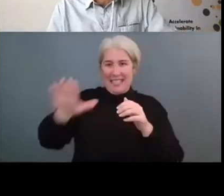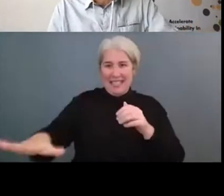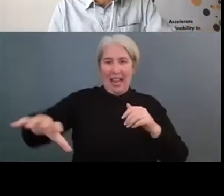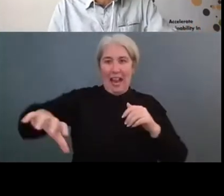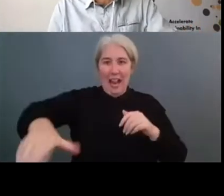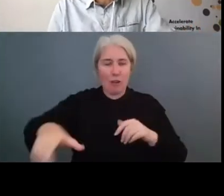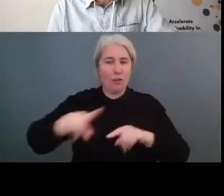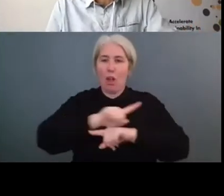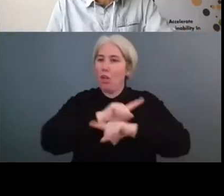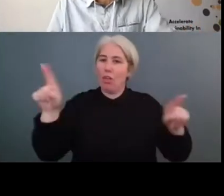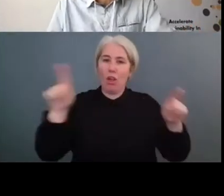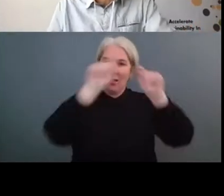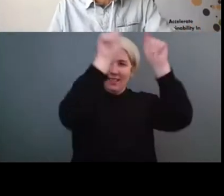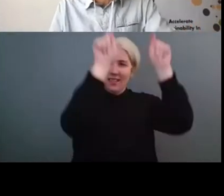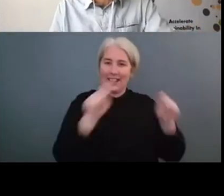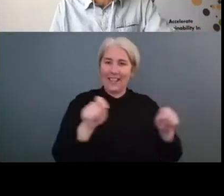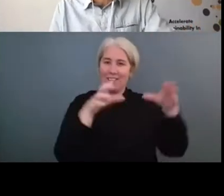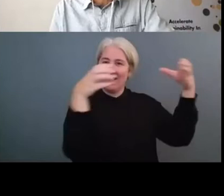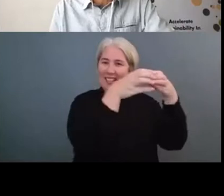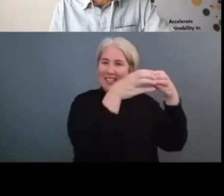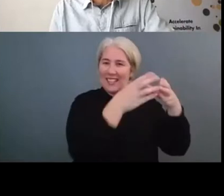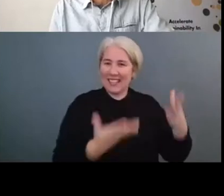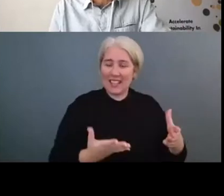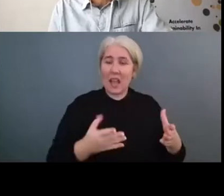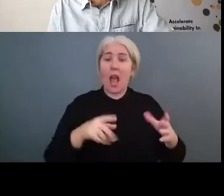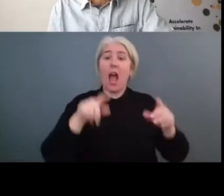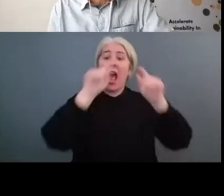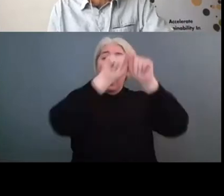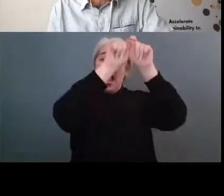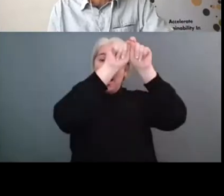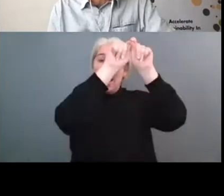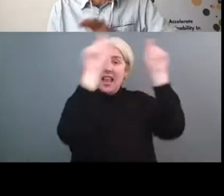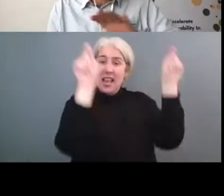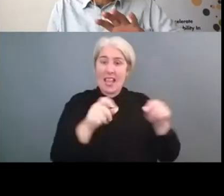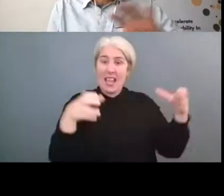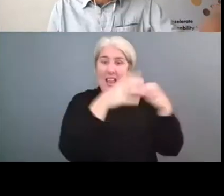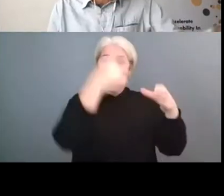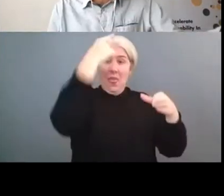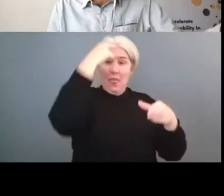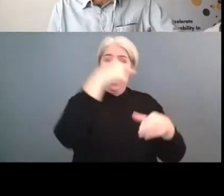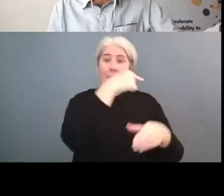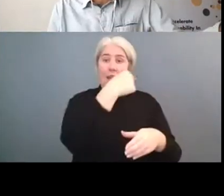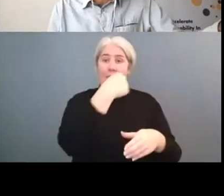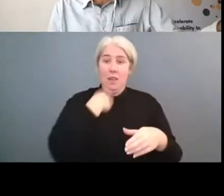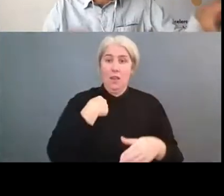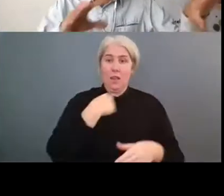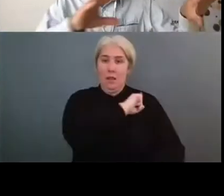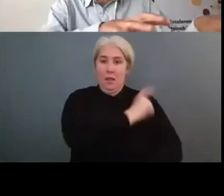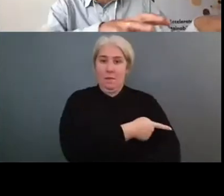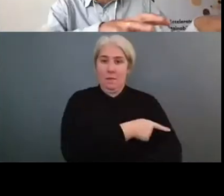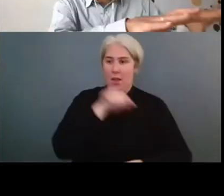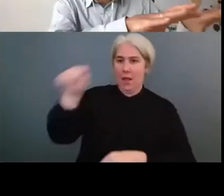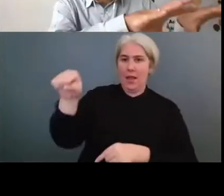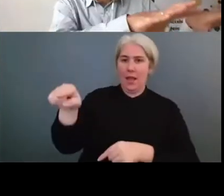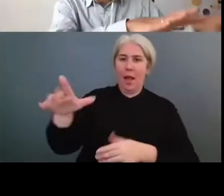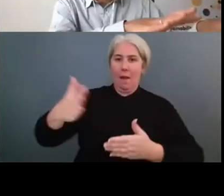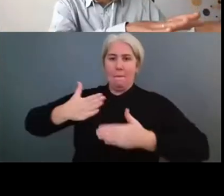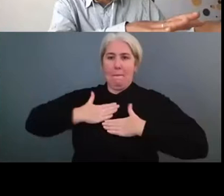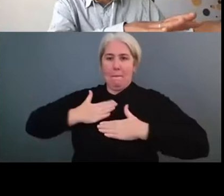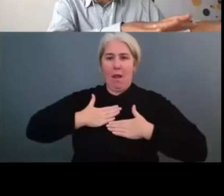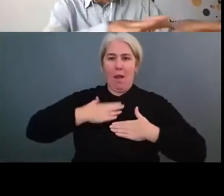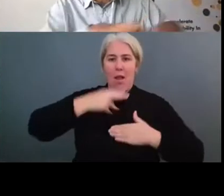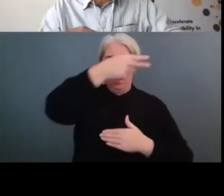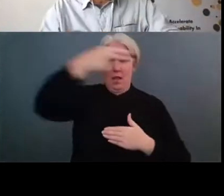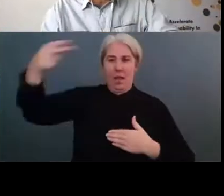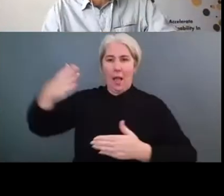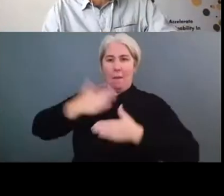your, bring your house in order as international federation and know your numbers. We accept for the time being probably that the system, it is what it